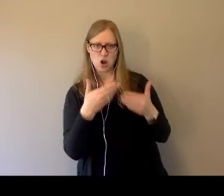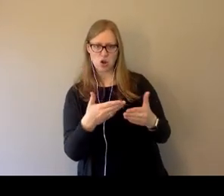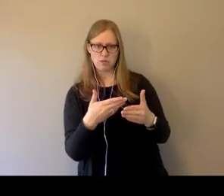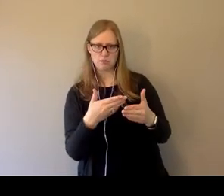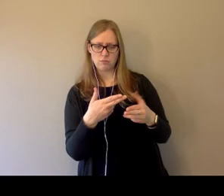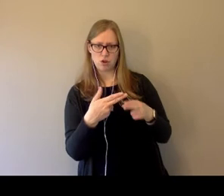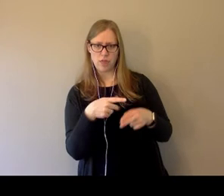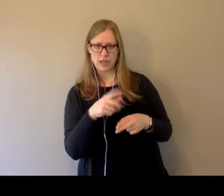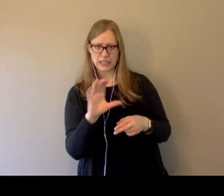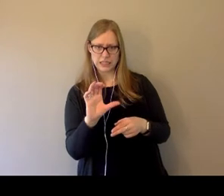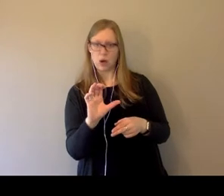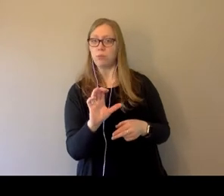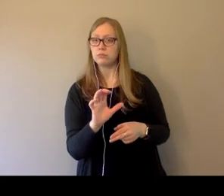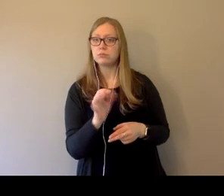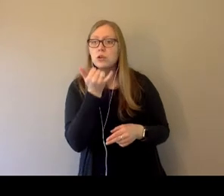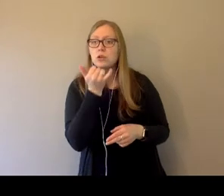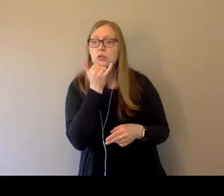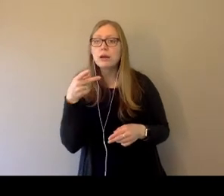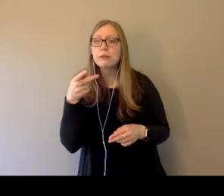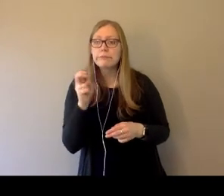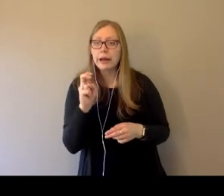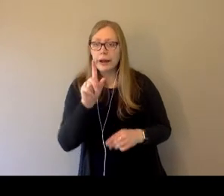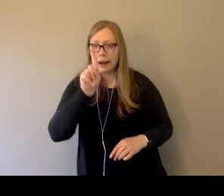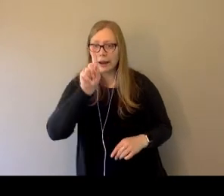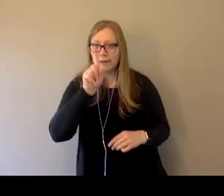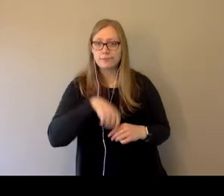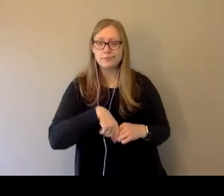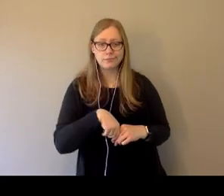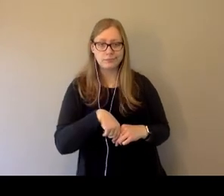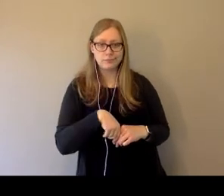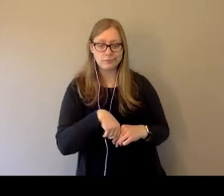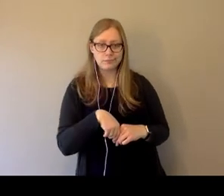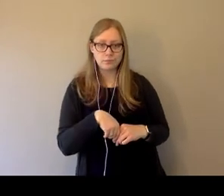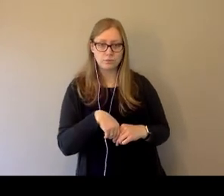C. Oops, I got the wrong pen. So we want this.